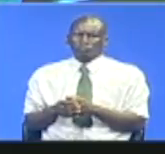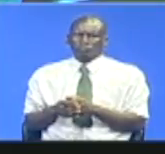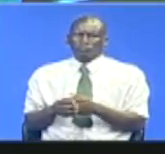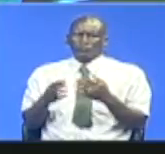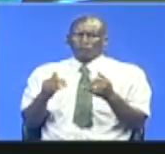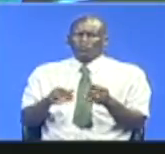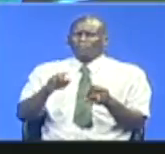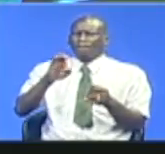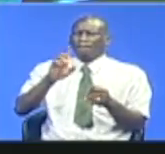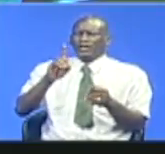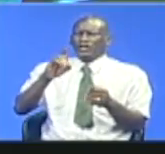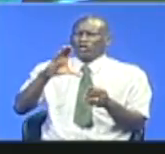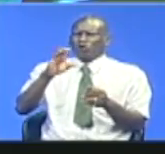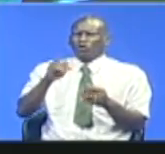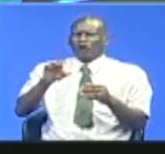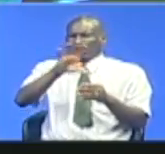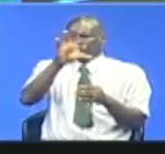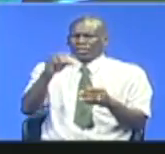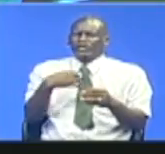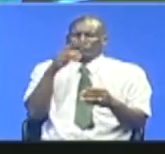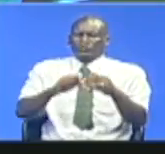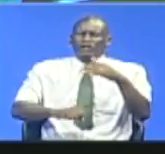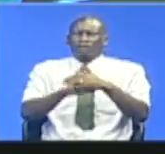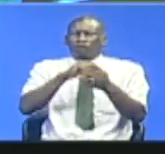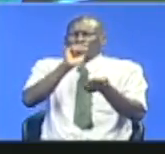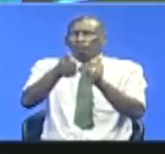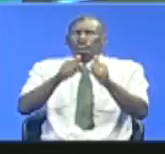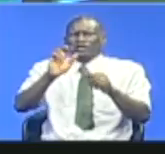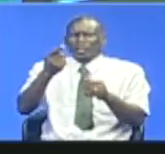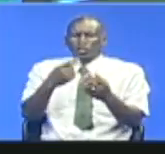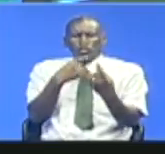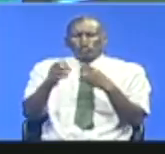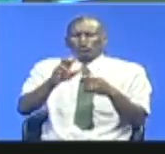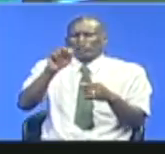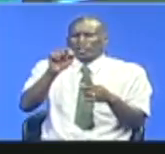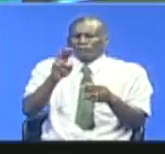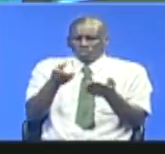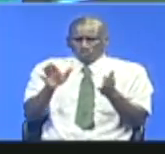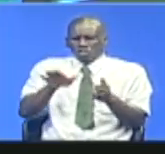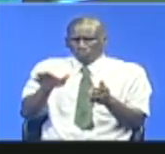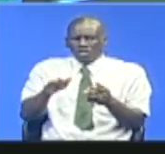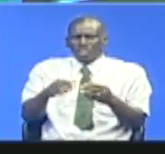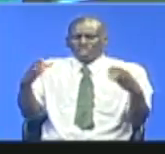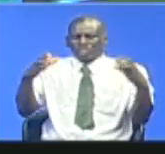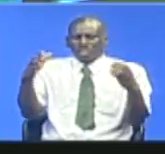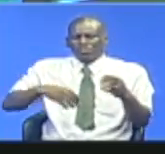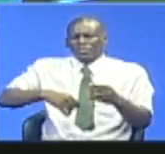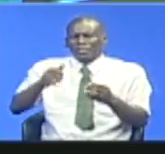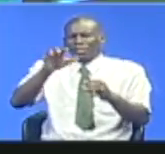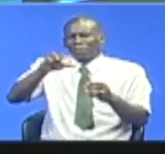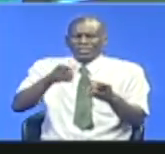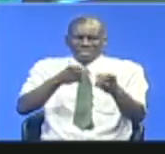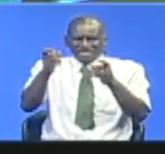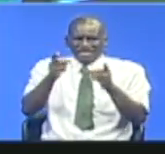Bidco Africa has spoken of its pledge to support sports in Kenya. Speaking on NTV Today this morning, the firm's sales and marketing director,